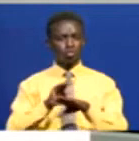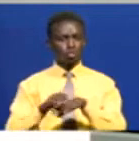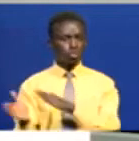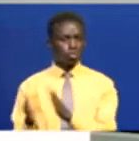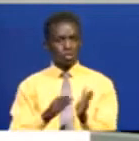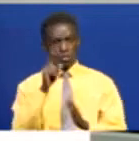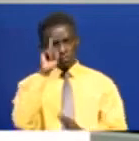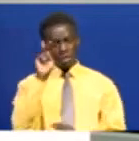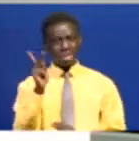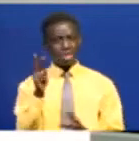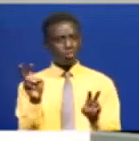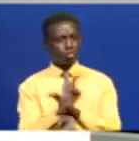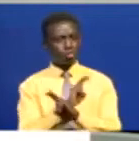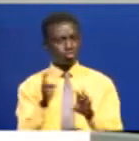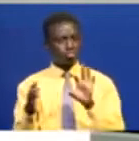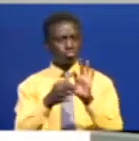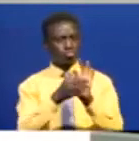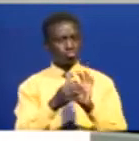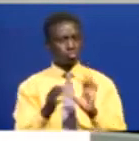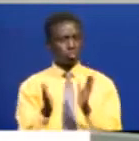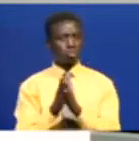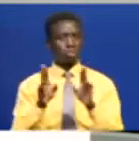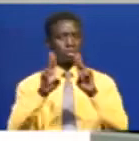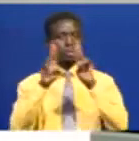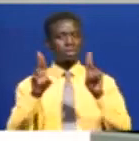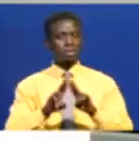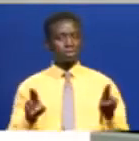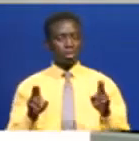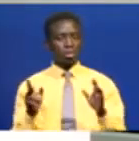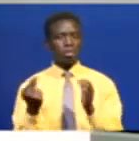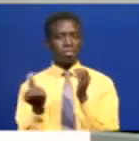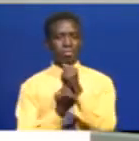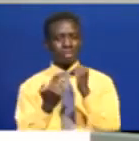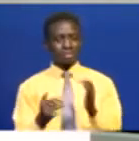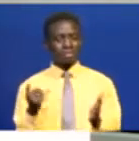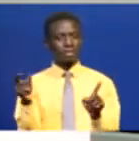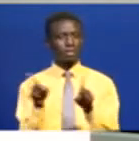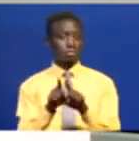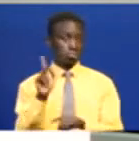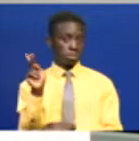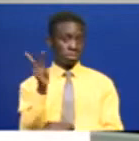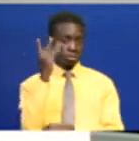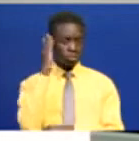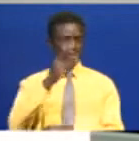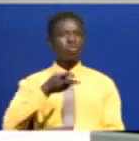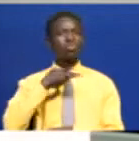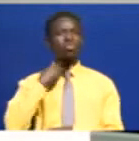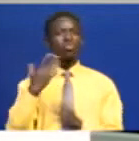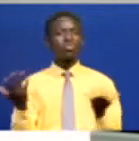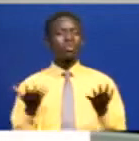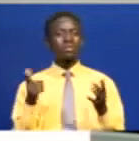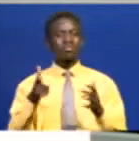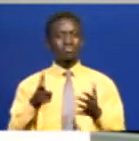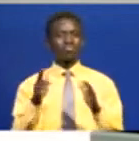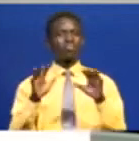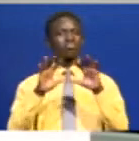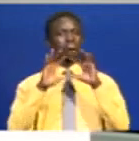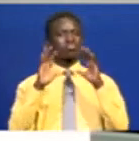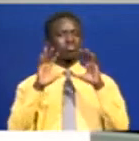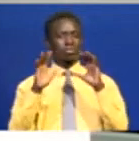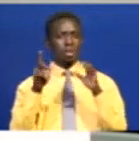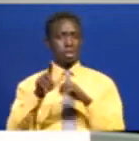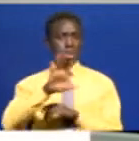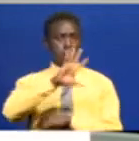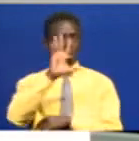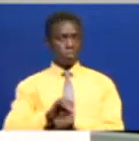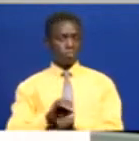foster collaborations with international partners, as Kenya will be hosting the continental event starting 4th